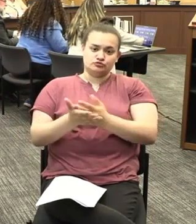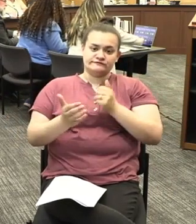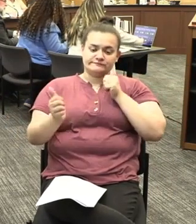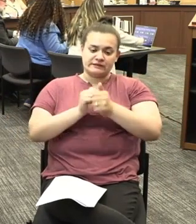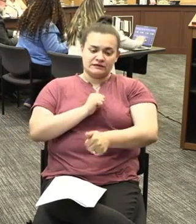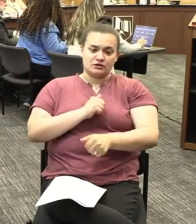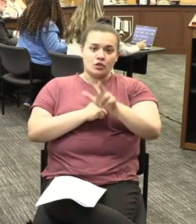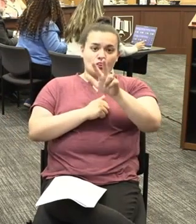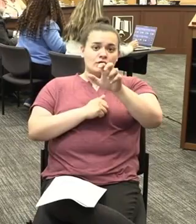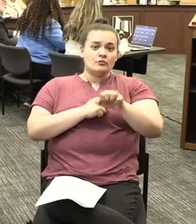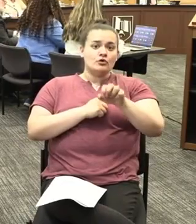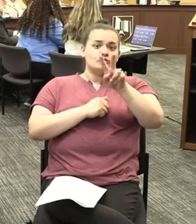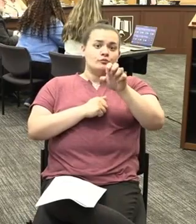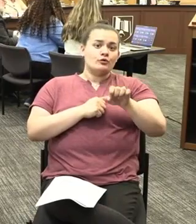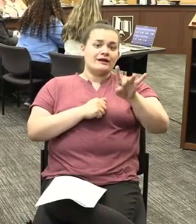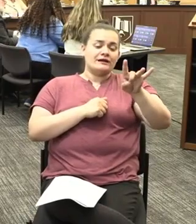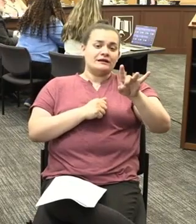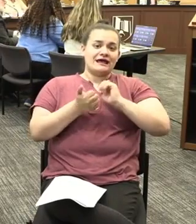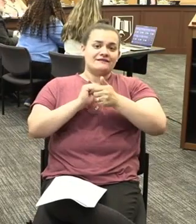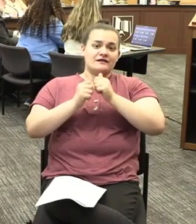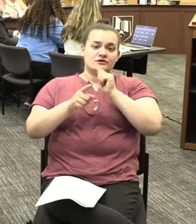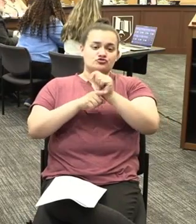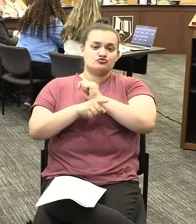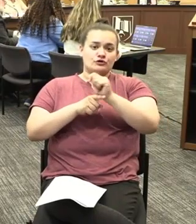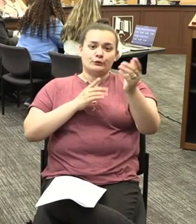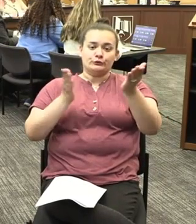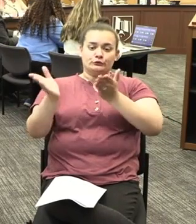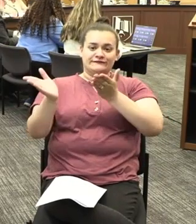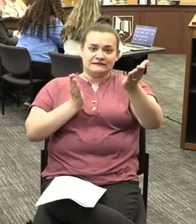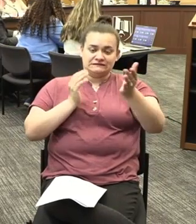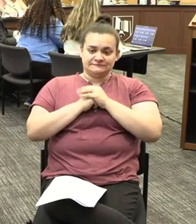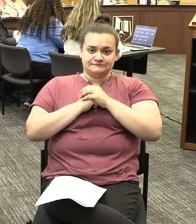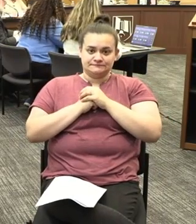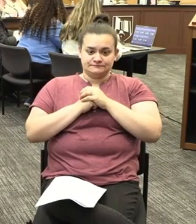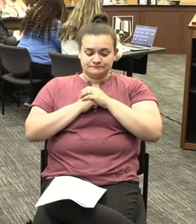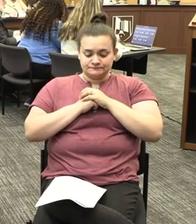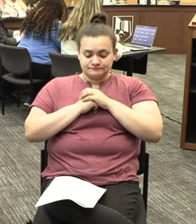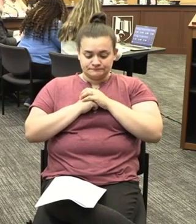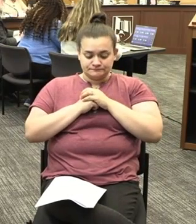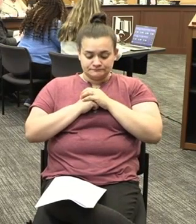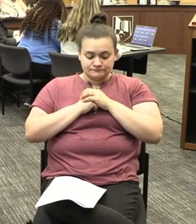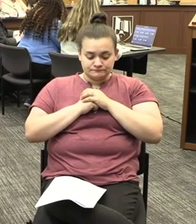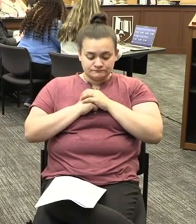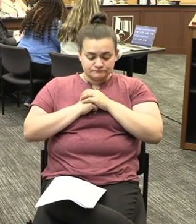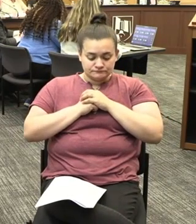Item 3.2.8, athletic trainer services. 2.